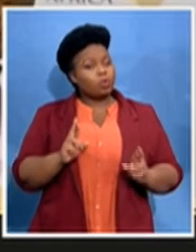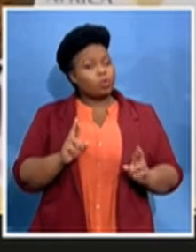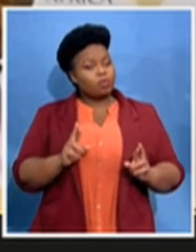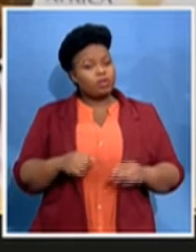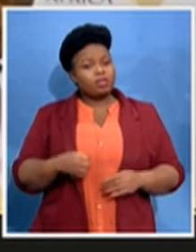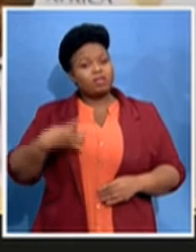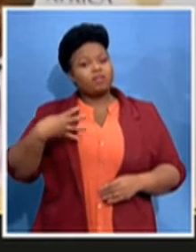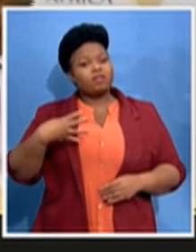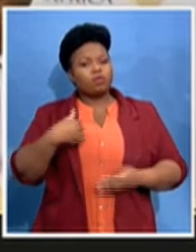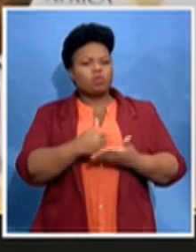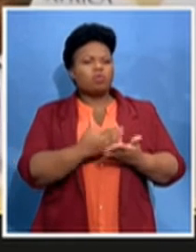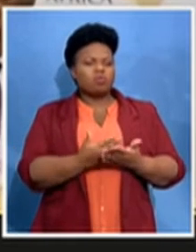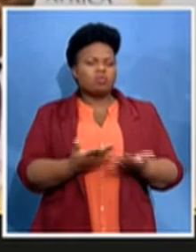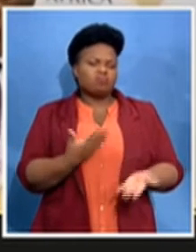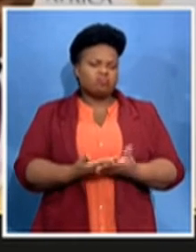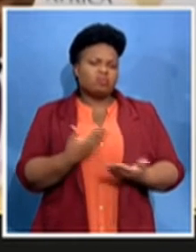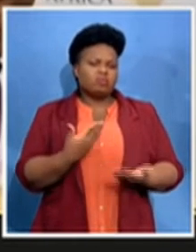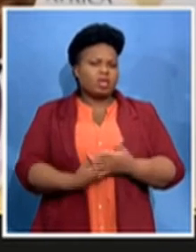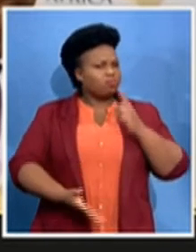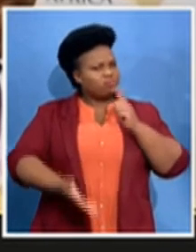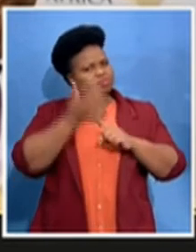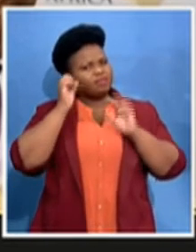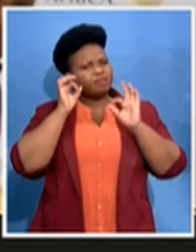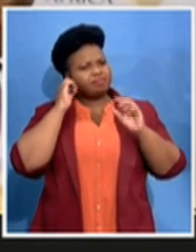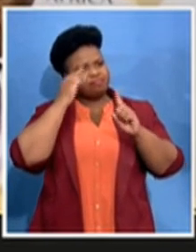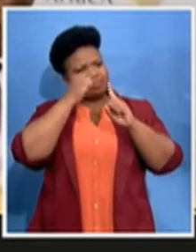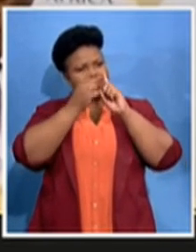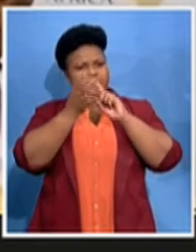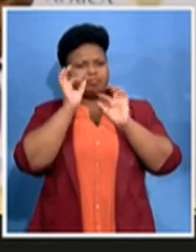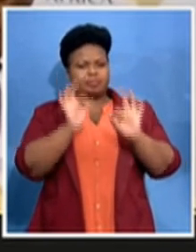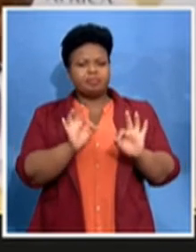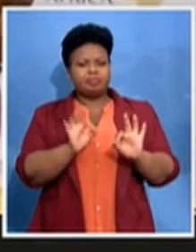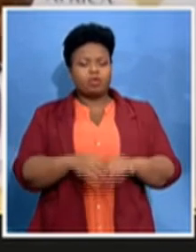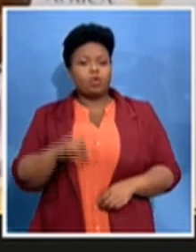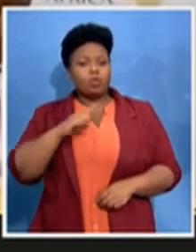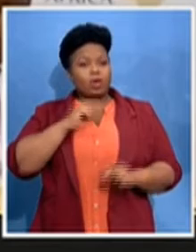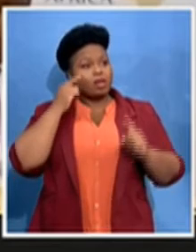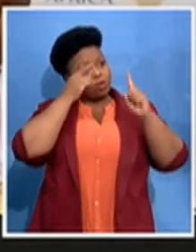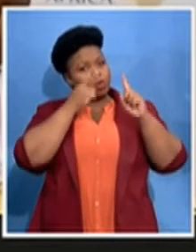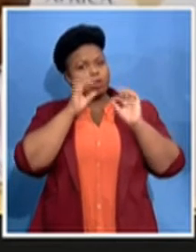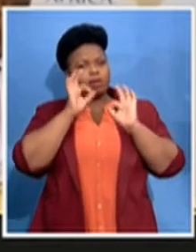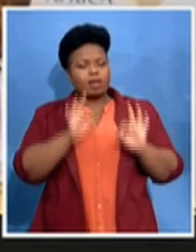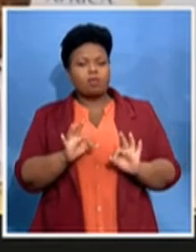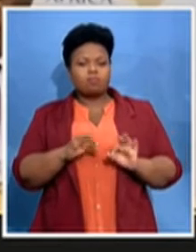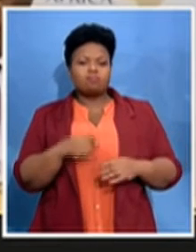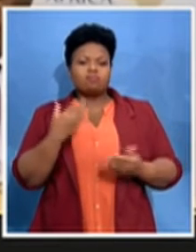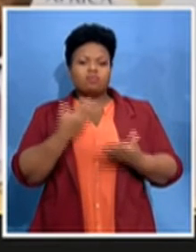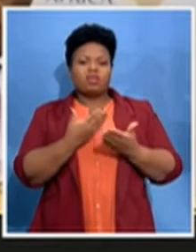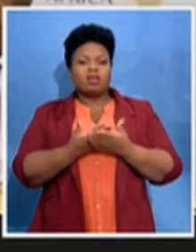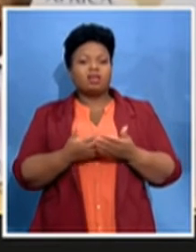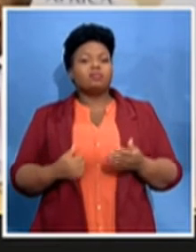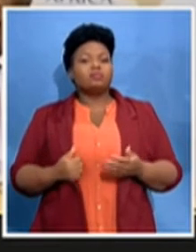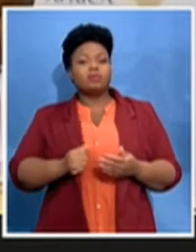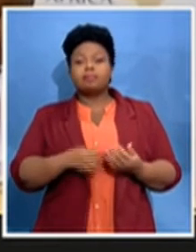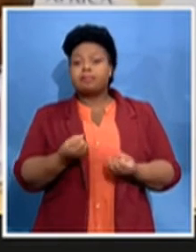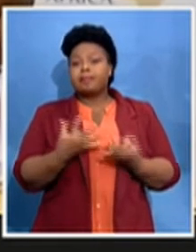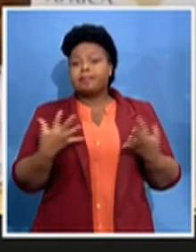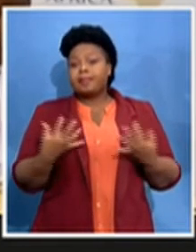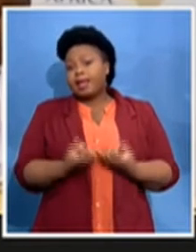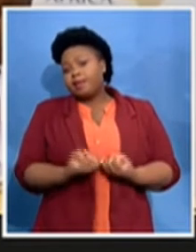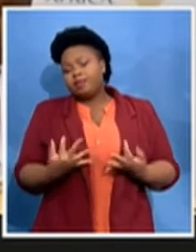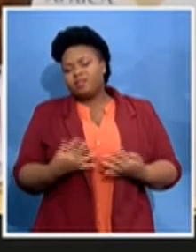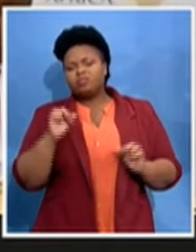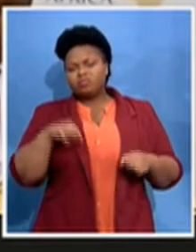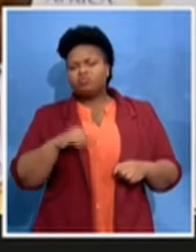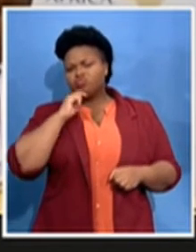this target. Again, it's a goal we are setting, an ambitious goal we are setting for ourselves, but we have to do that in order to better understand